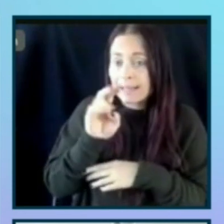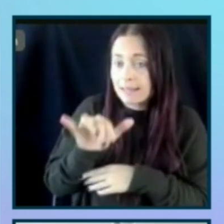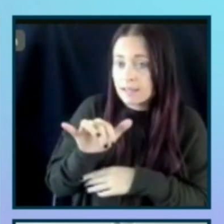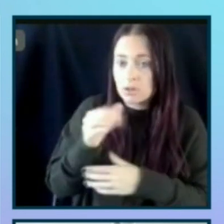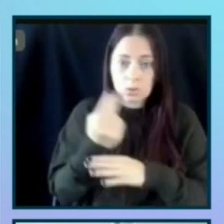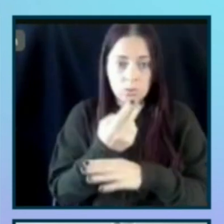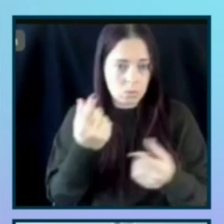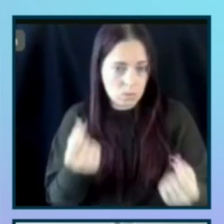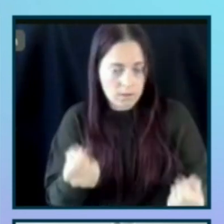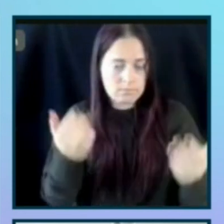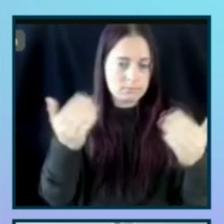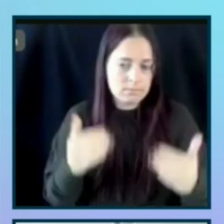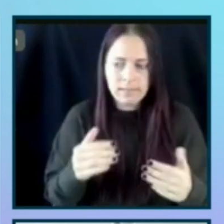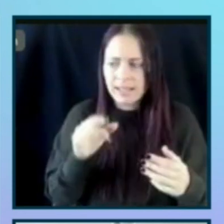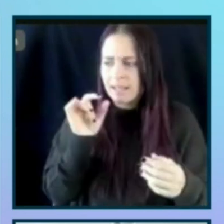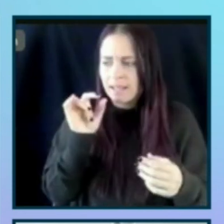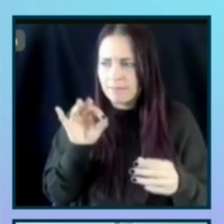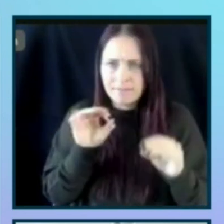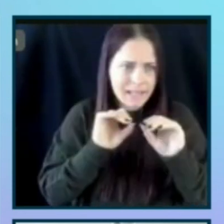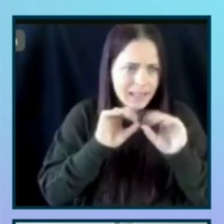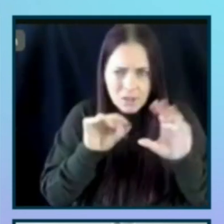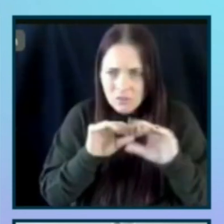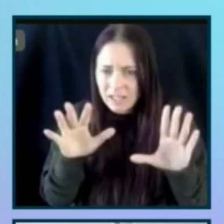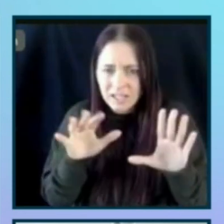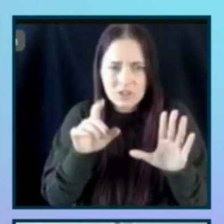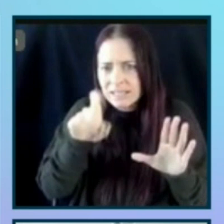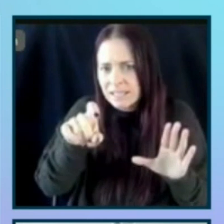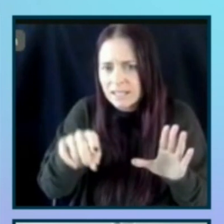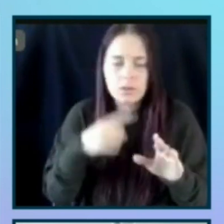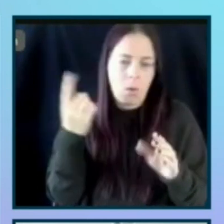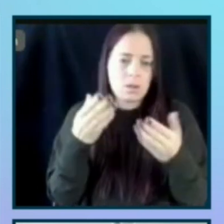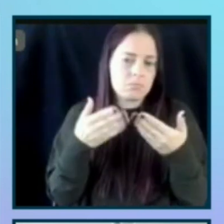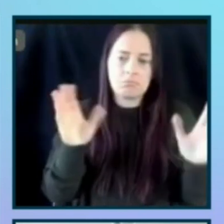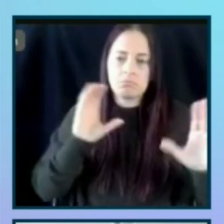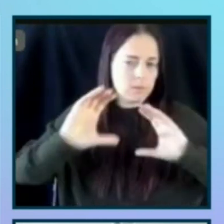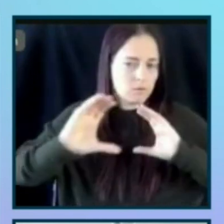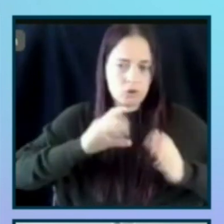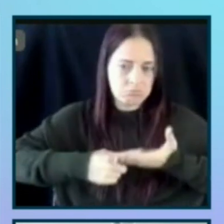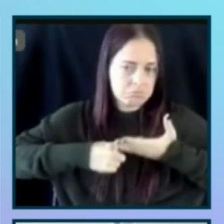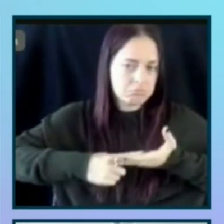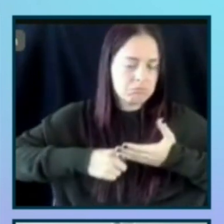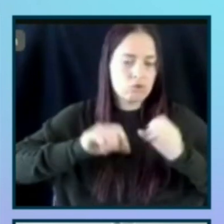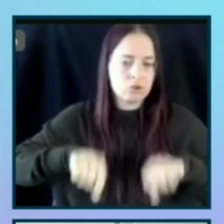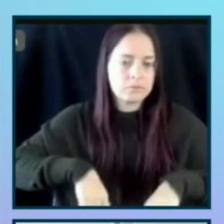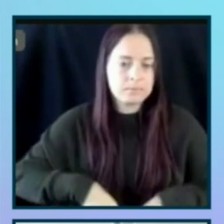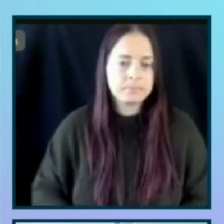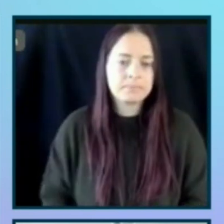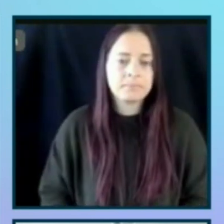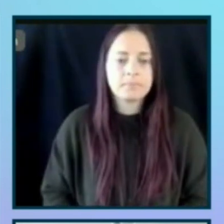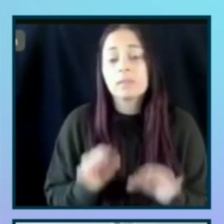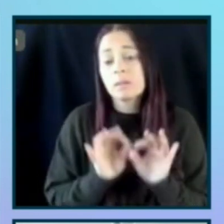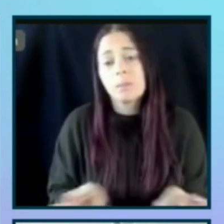for clarification if we weren't sure what one of those did. It's important to be